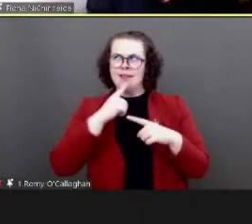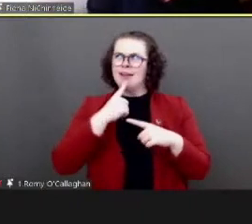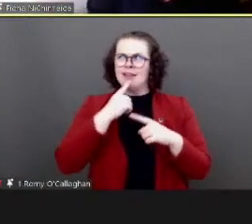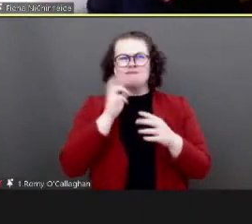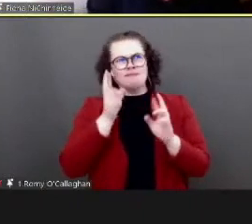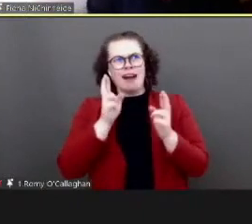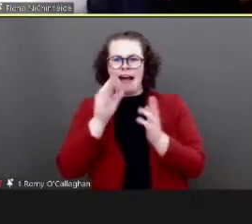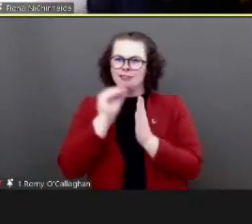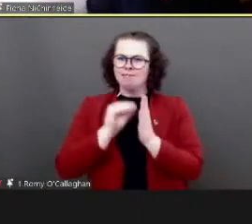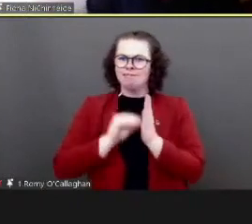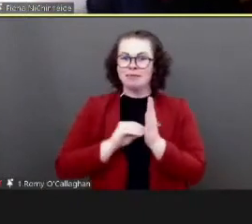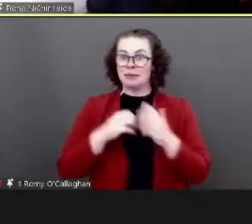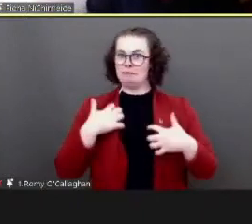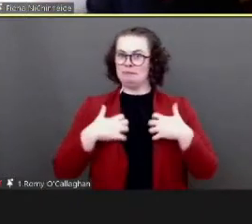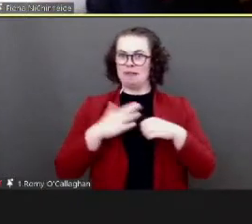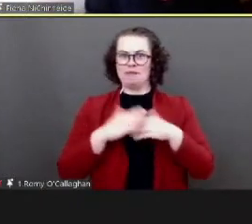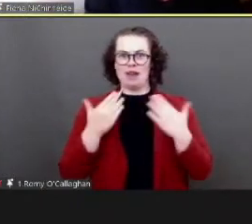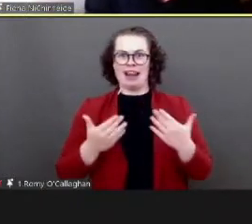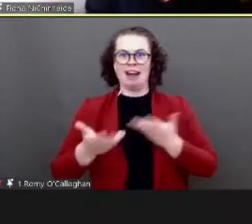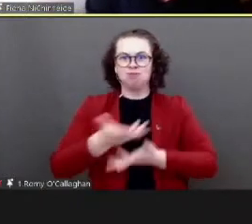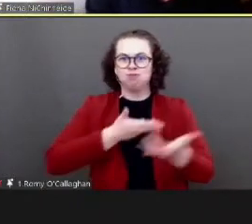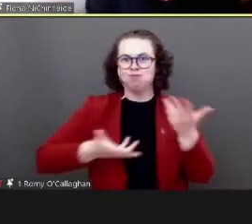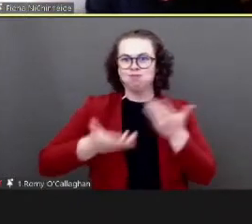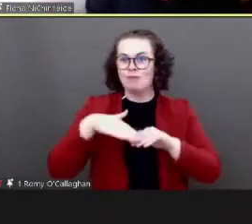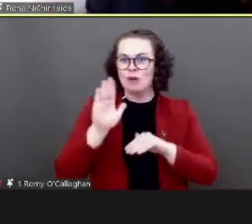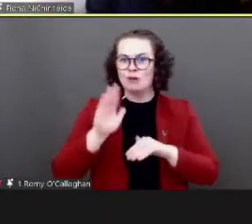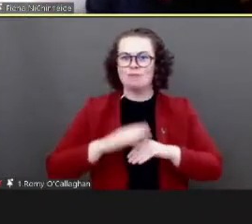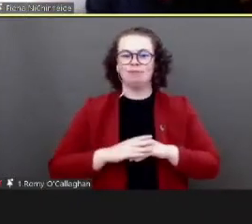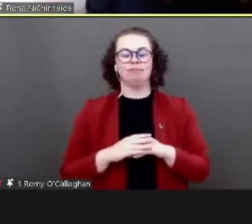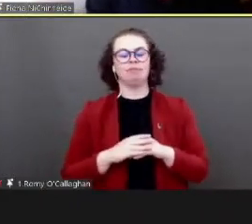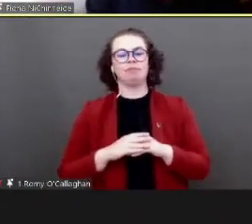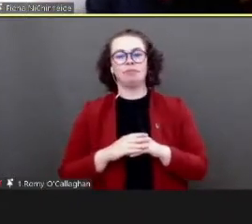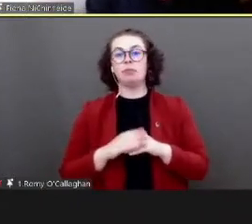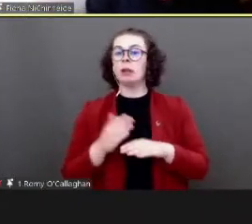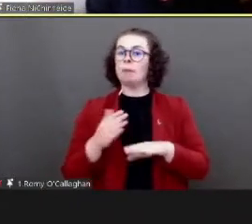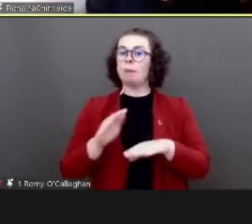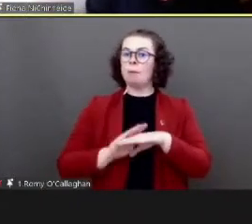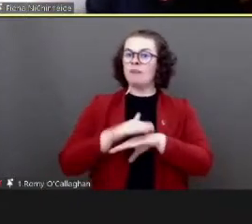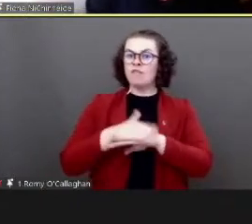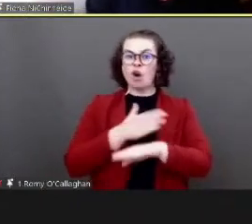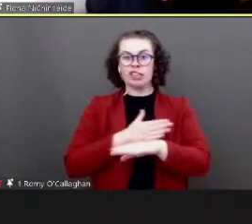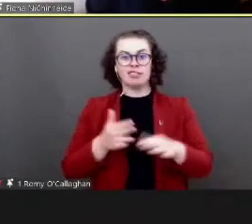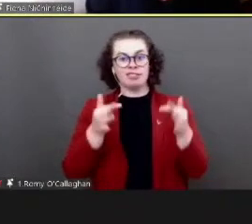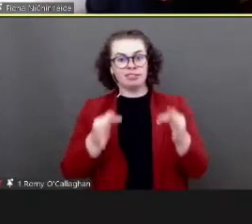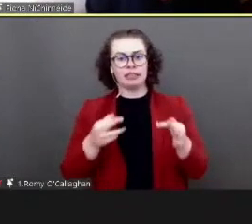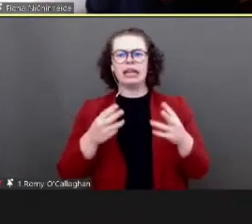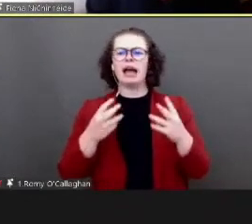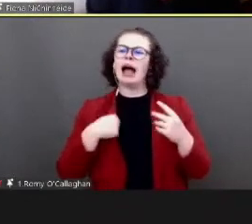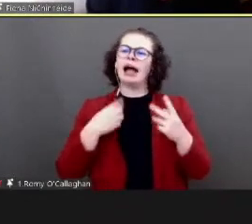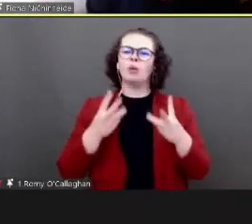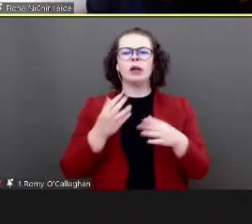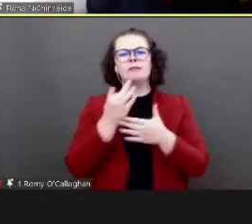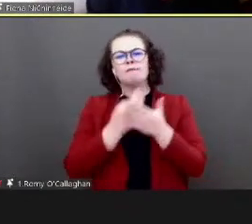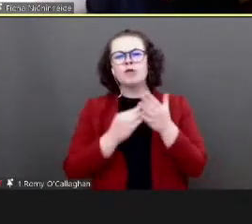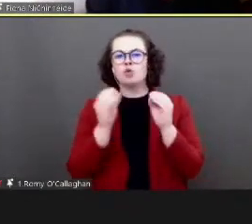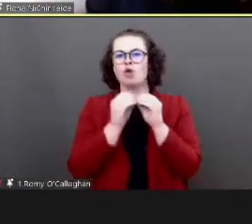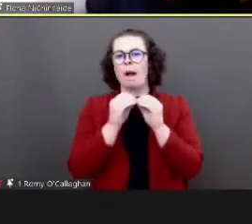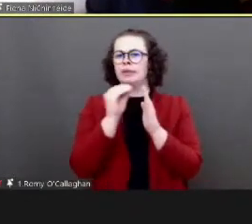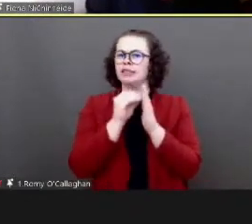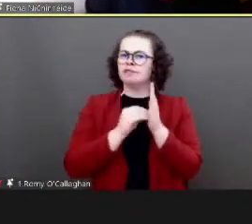So we're looking forward to a good session now. So before I introduce our speakers, I'd just like to make a few opening